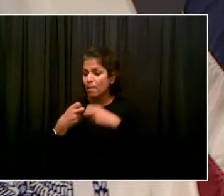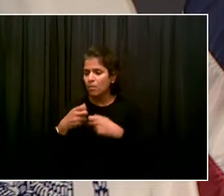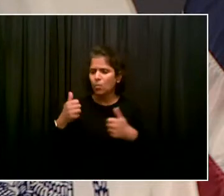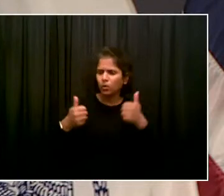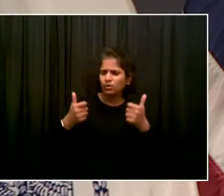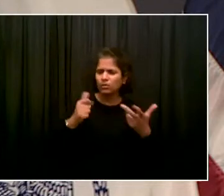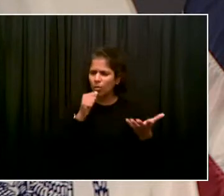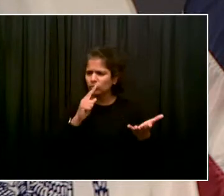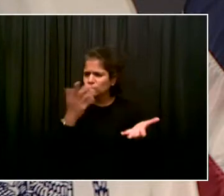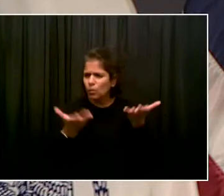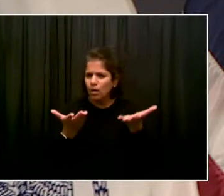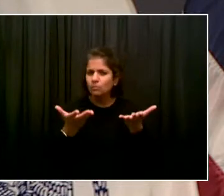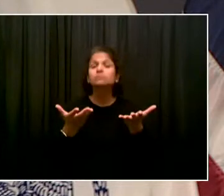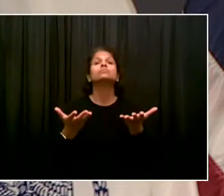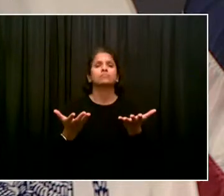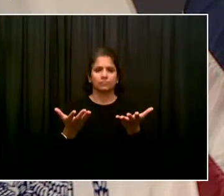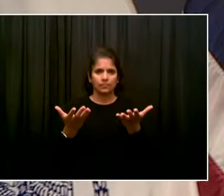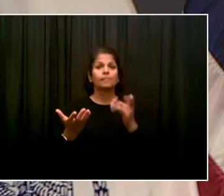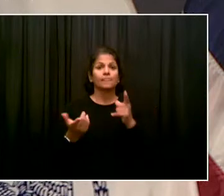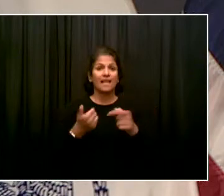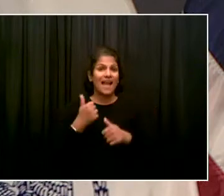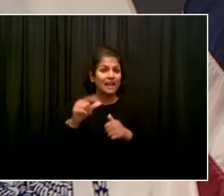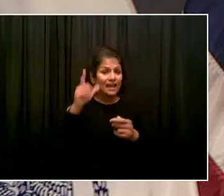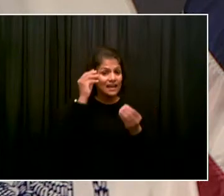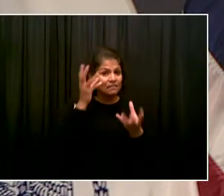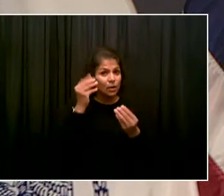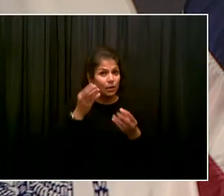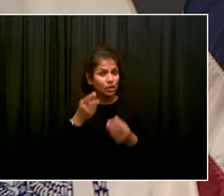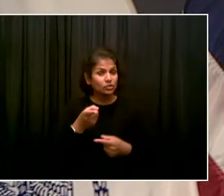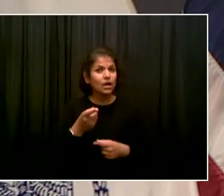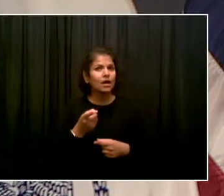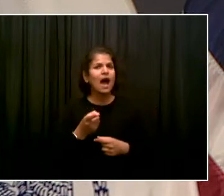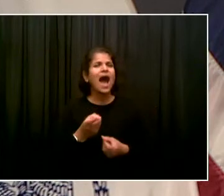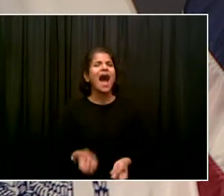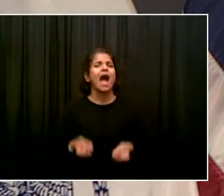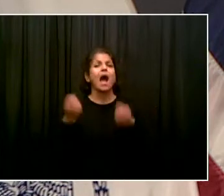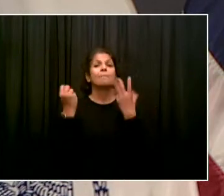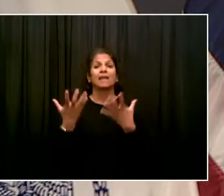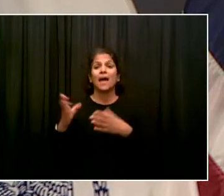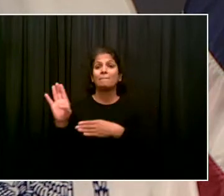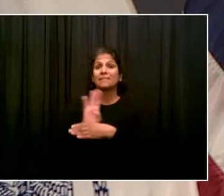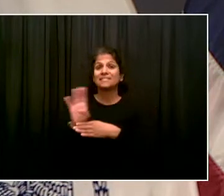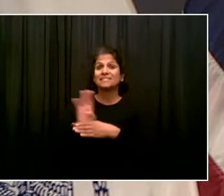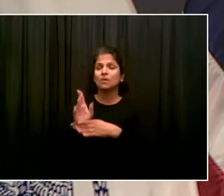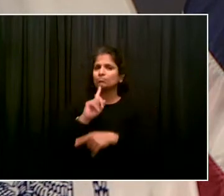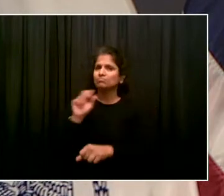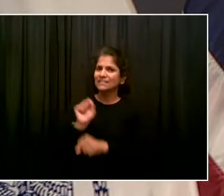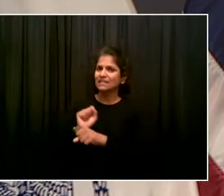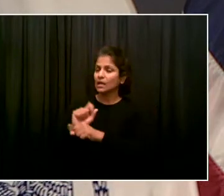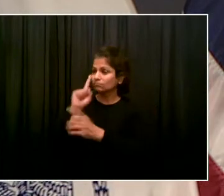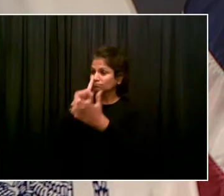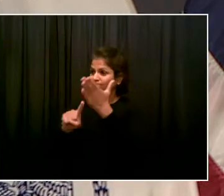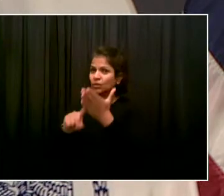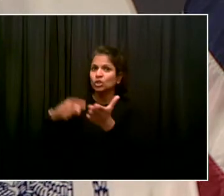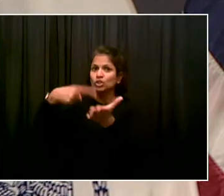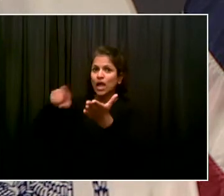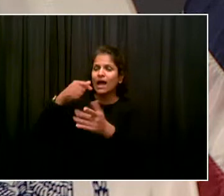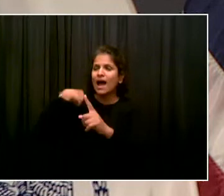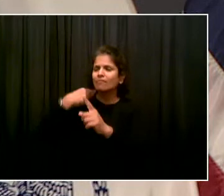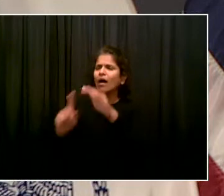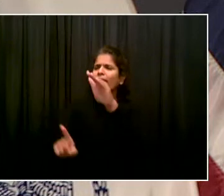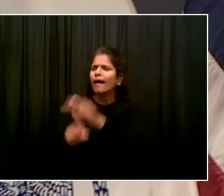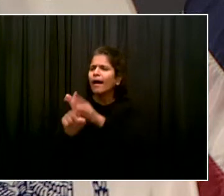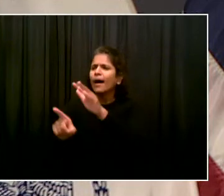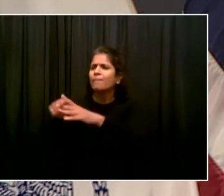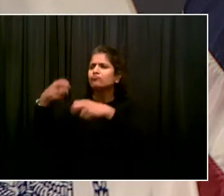first approach, do you have any data on how many violations you've actually observed and how many warnings have been given without a fine?